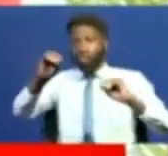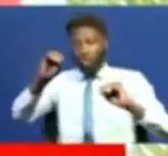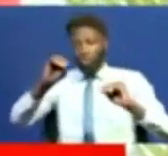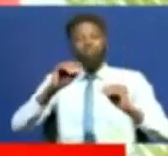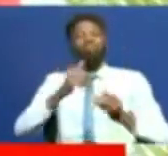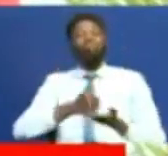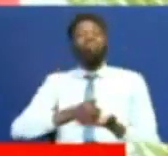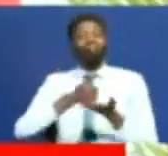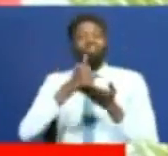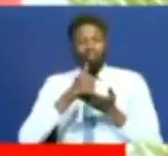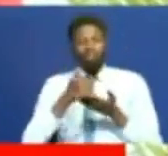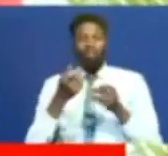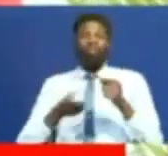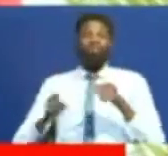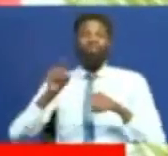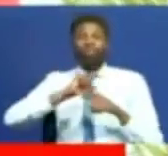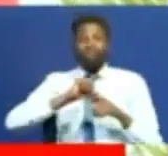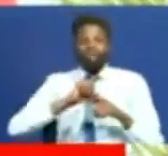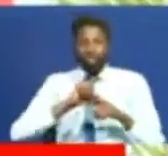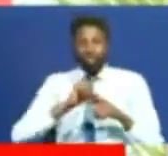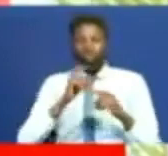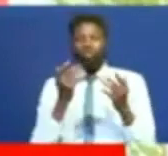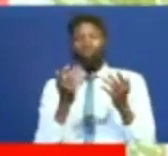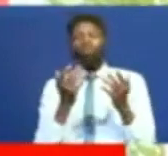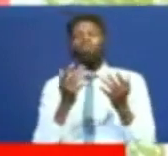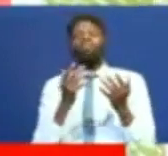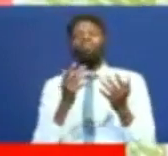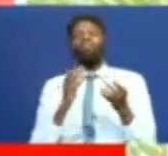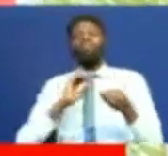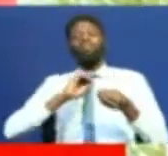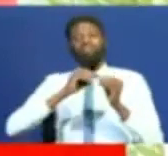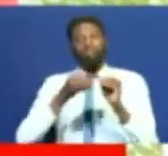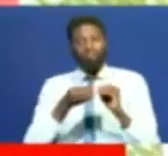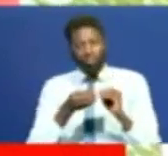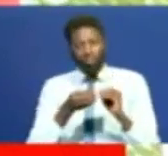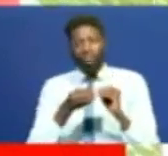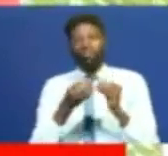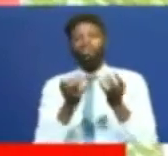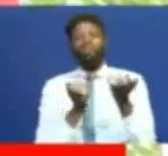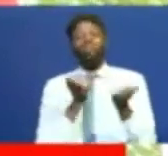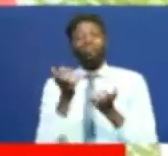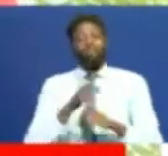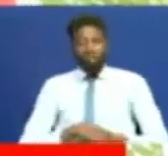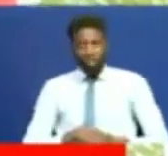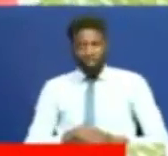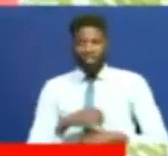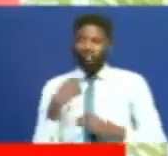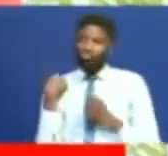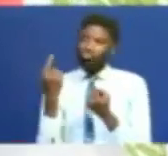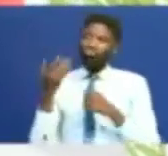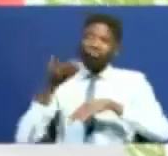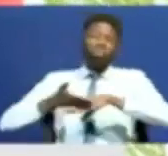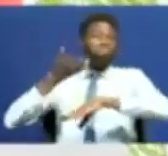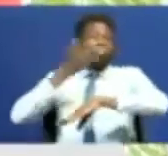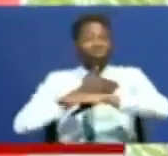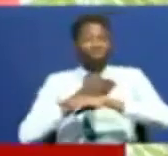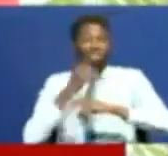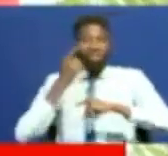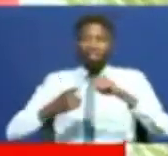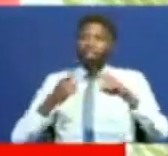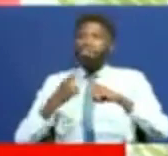our trade numbers, which have improved significantly over the last